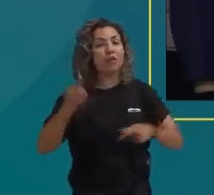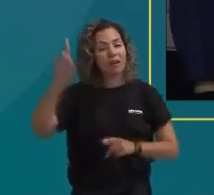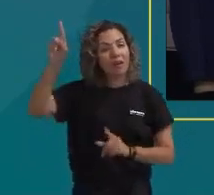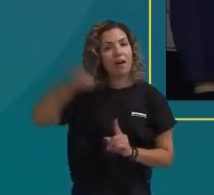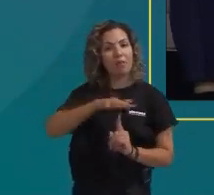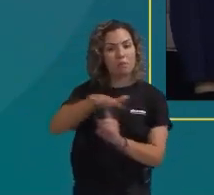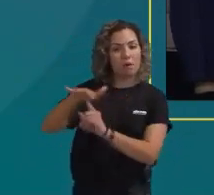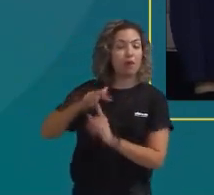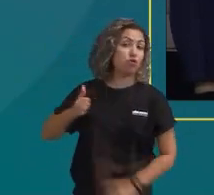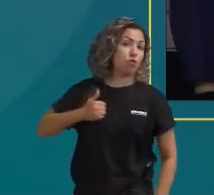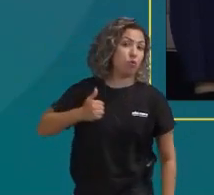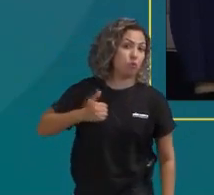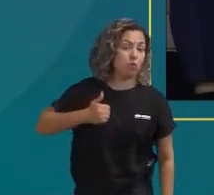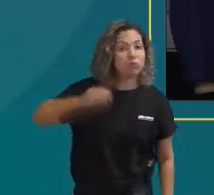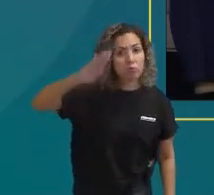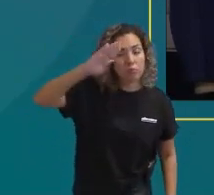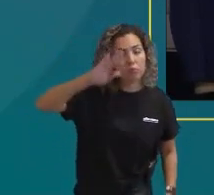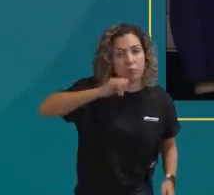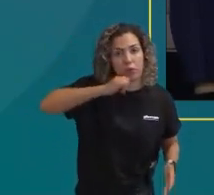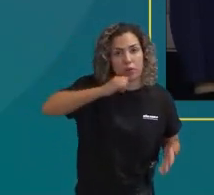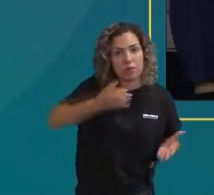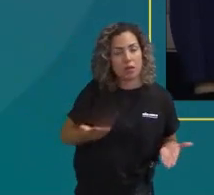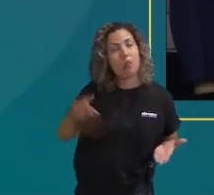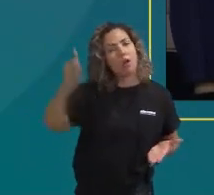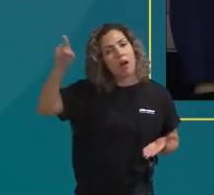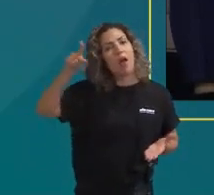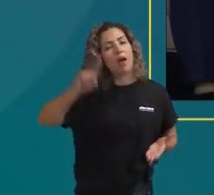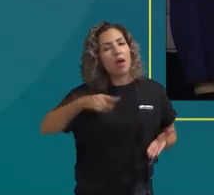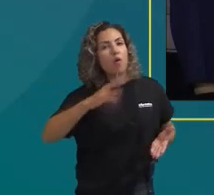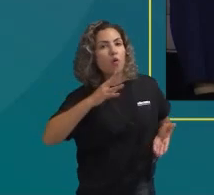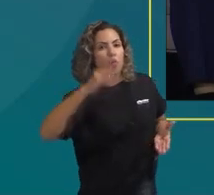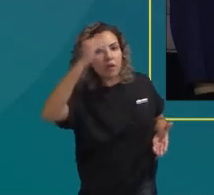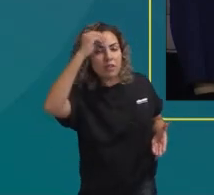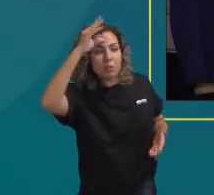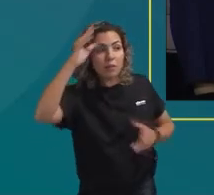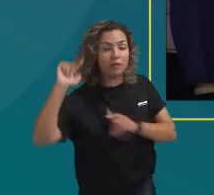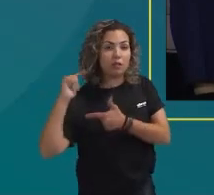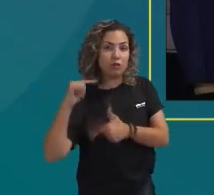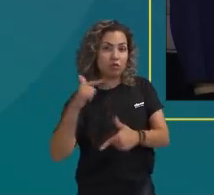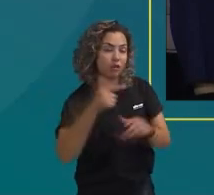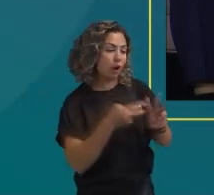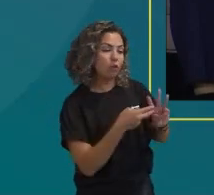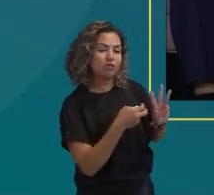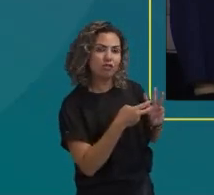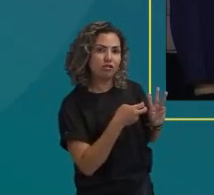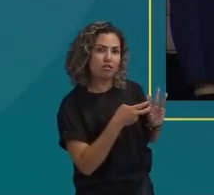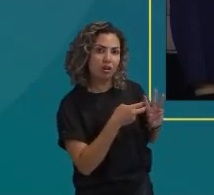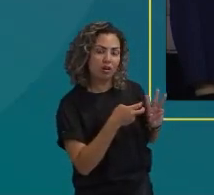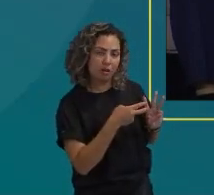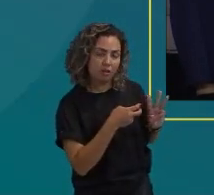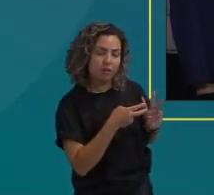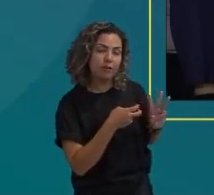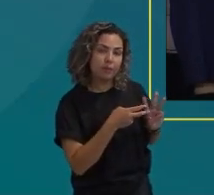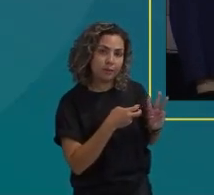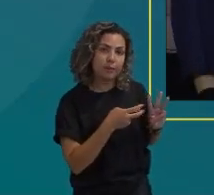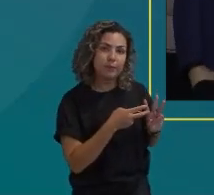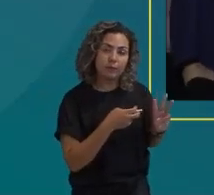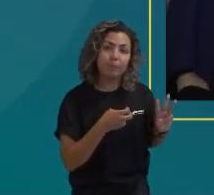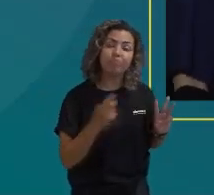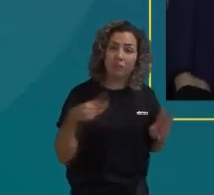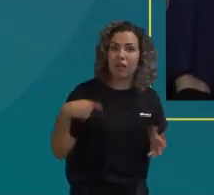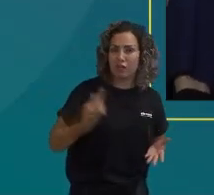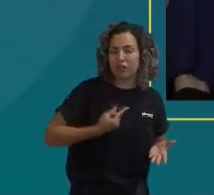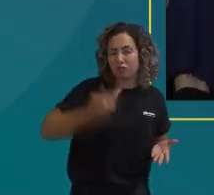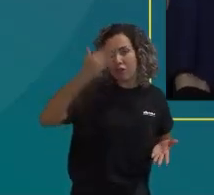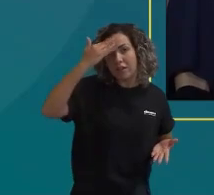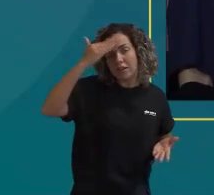and Haudenosaunee peoples. So I think that ultimately what we're talking about here is equity being at the core, where climate action